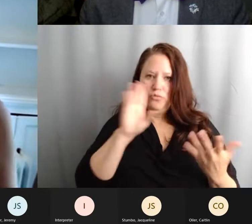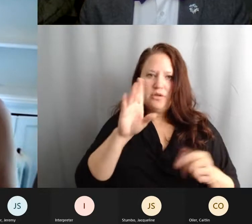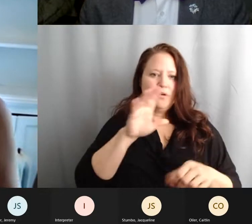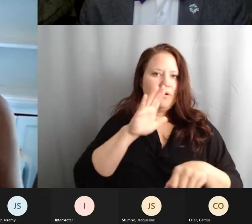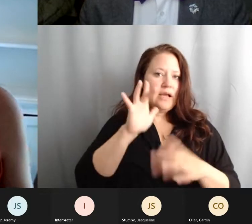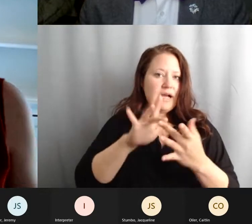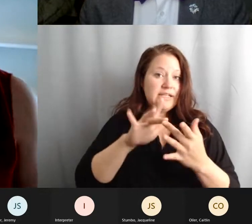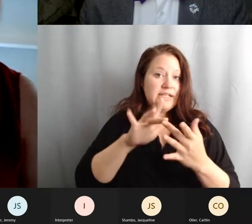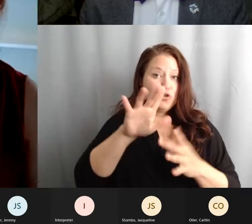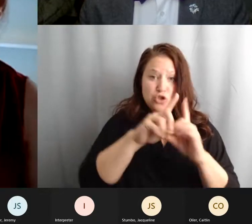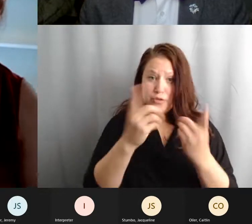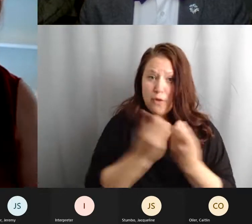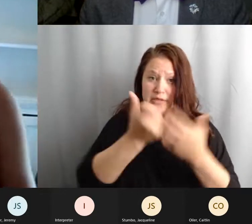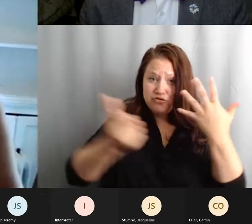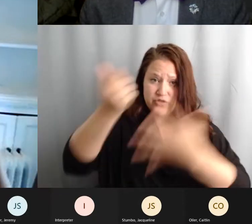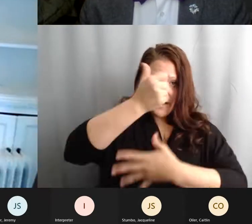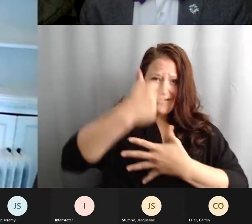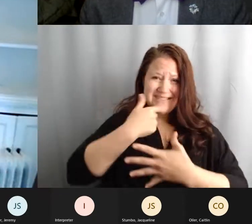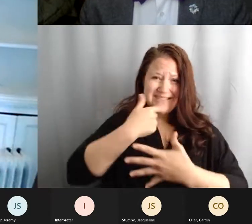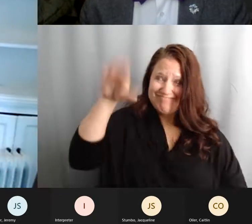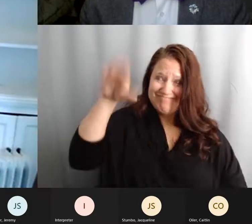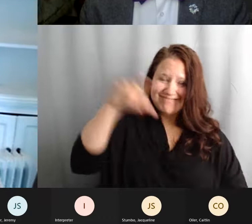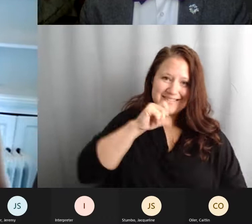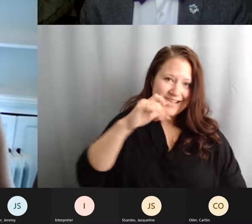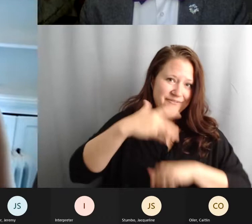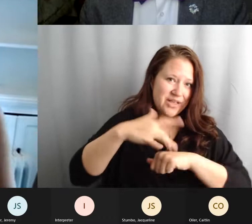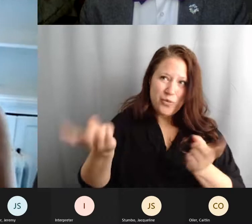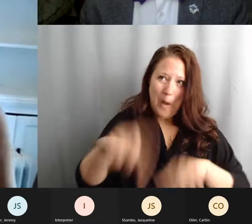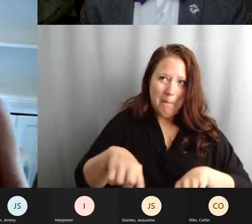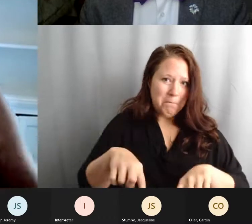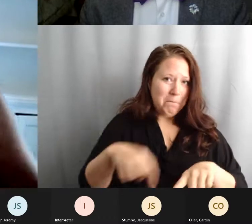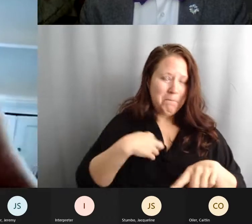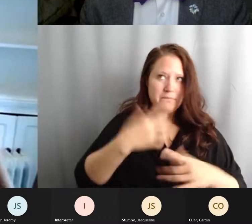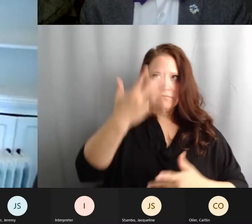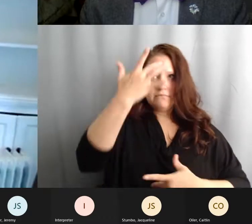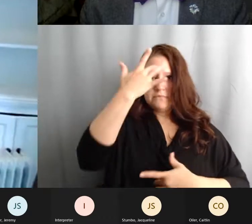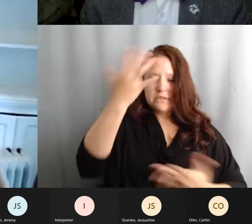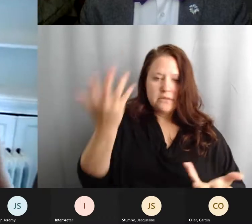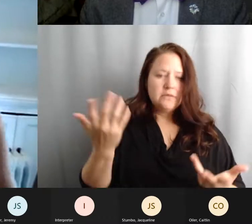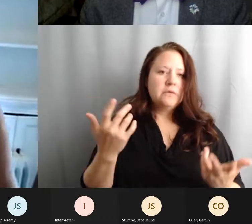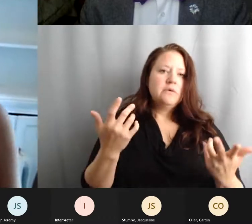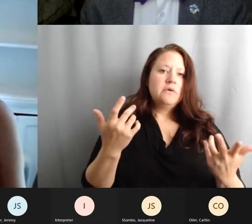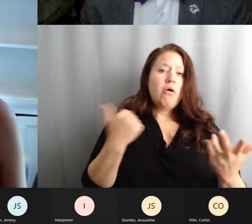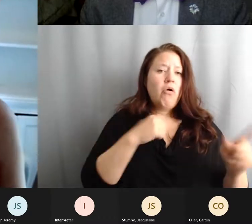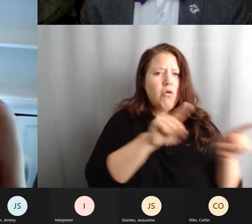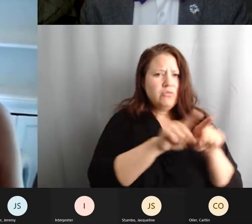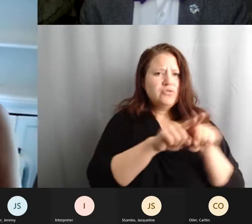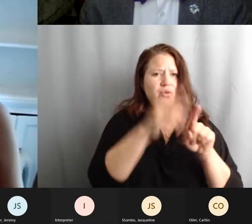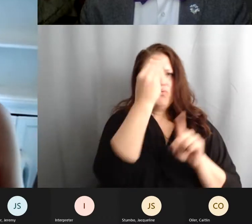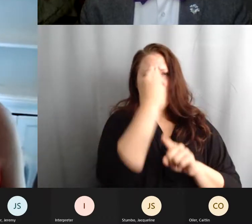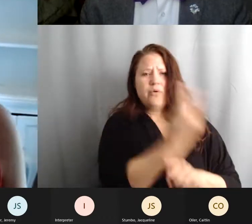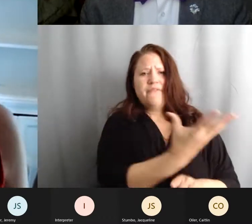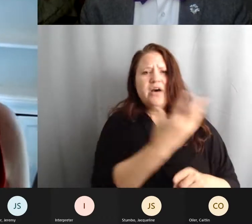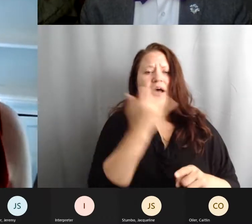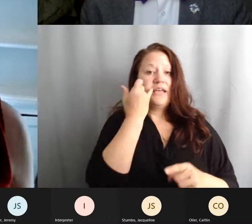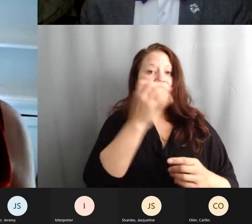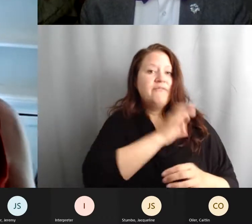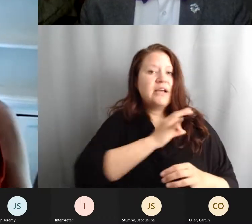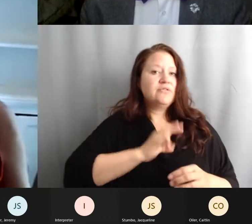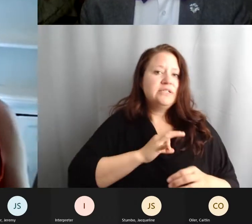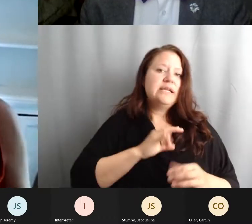your department chair and say, I'm not available to come in. We also do notify when faculty, staff,